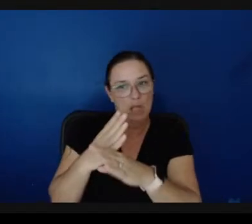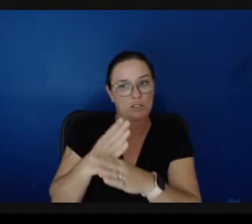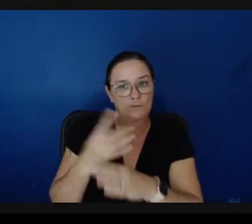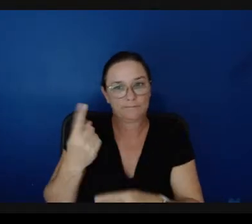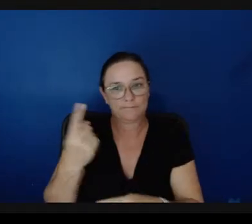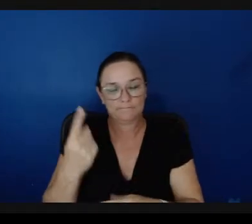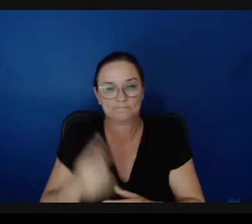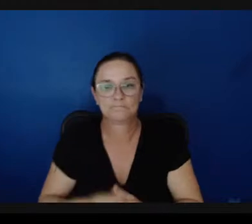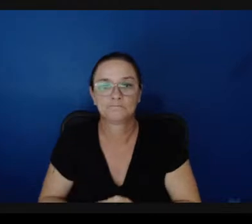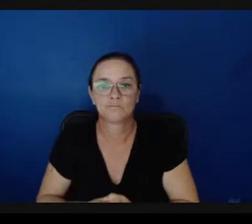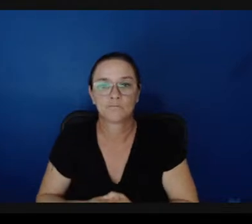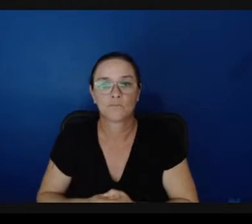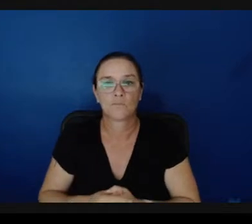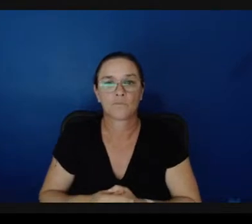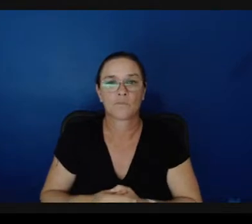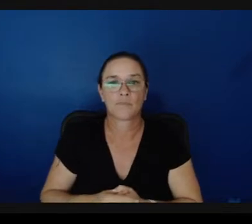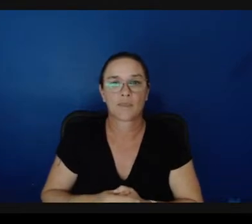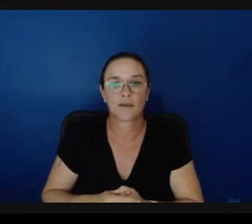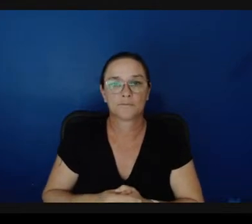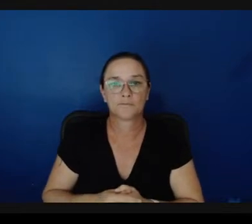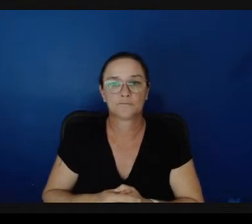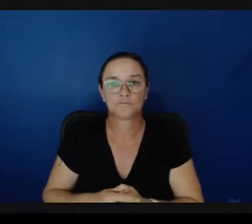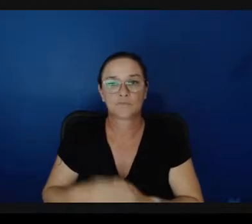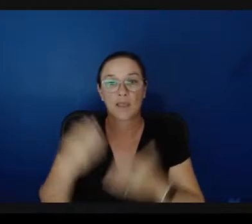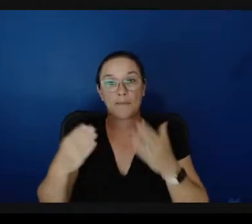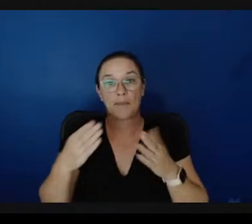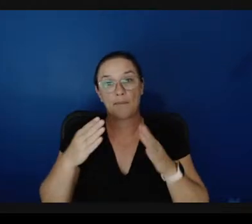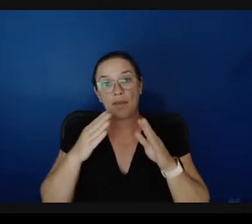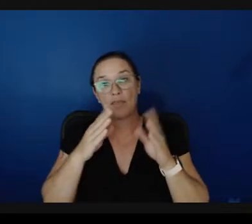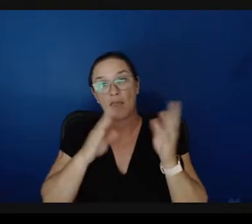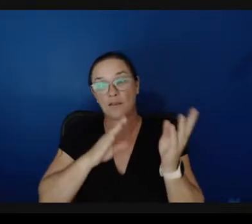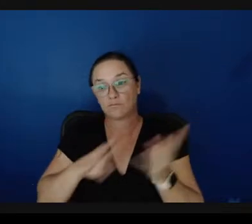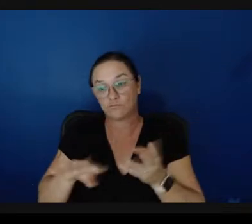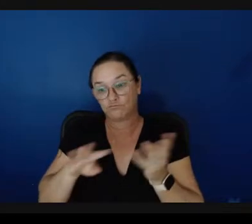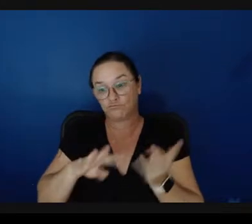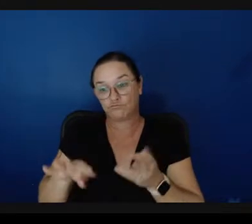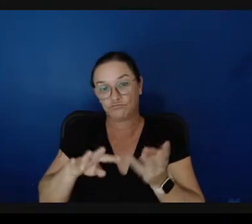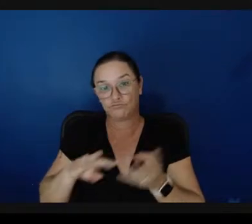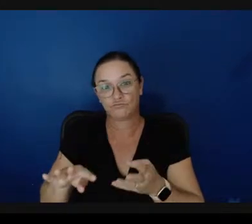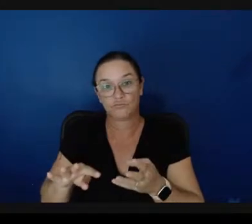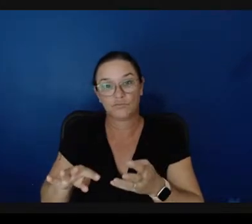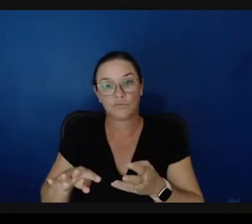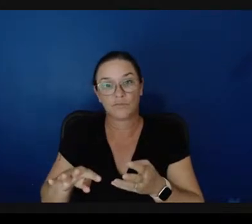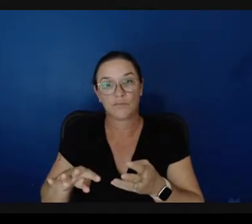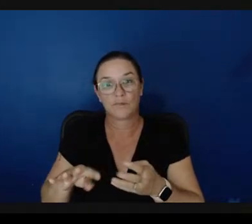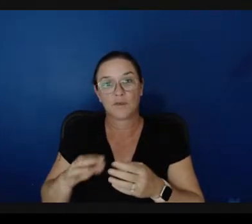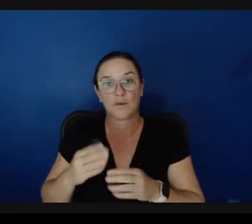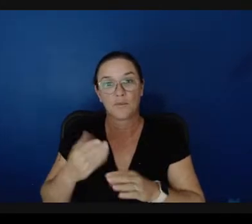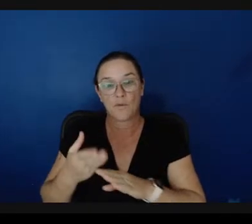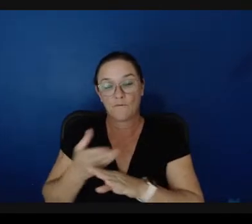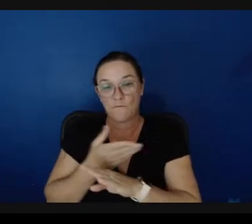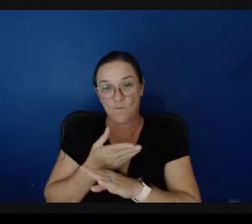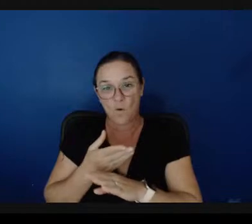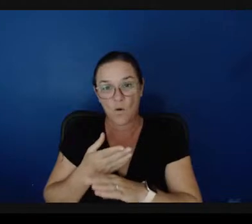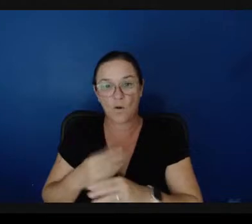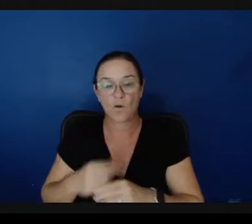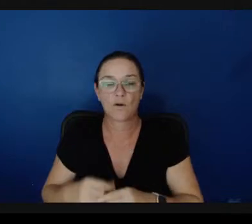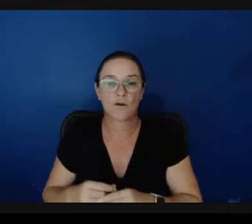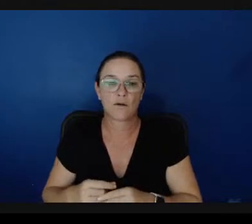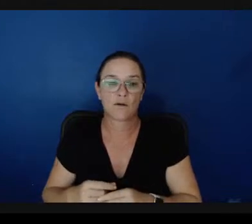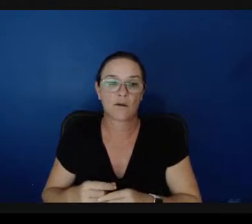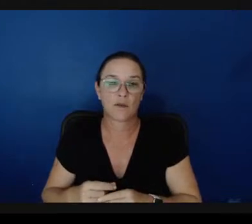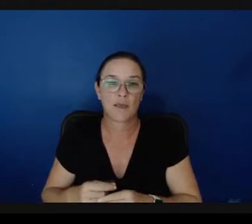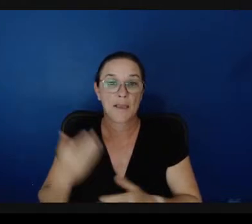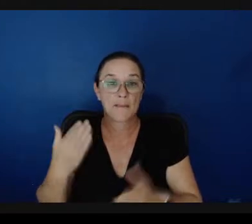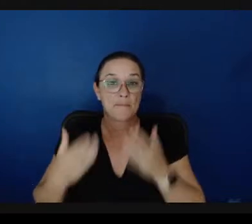And maybe the path into the rift was multiple before, both through these shallow areas, but also we've heard some